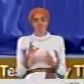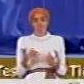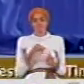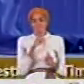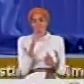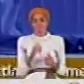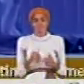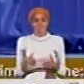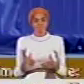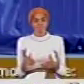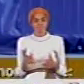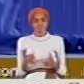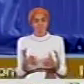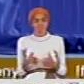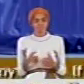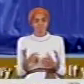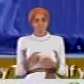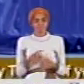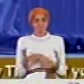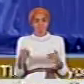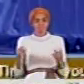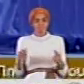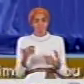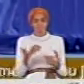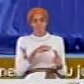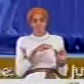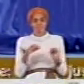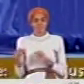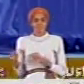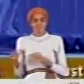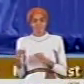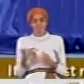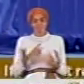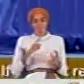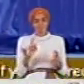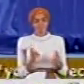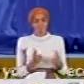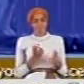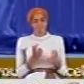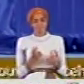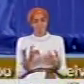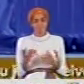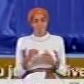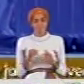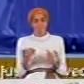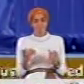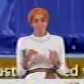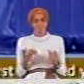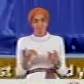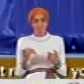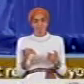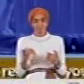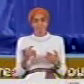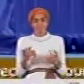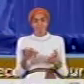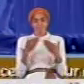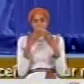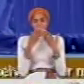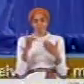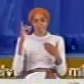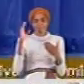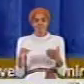Now. See him now demonstrating. I'm shaking. Shaking, I'm bending. I thank rising, the man of walking. God and I